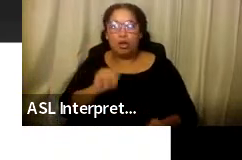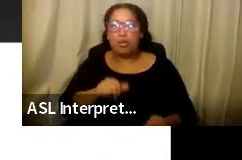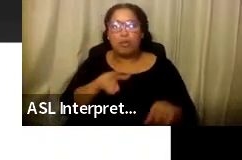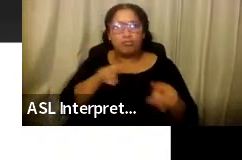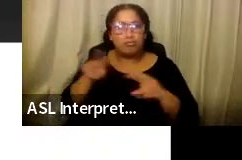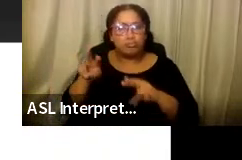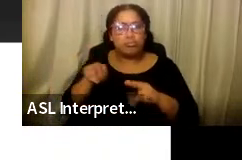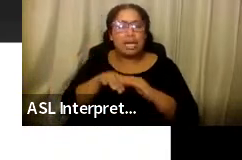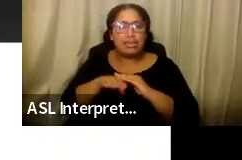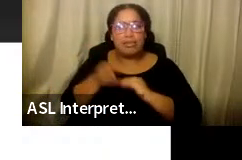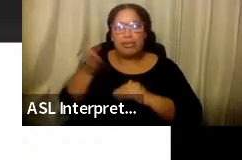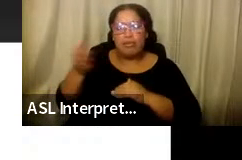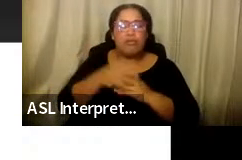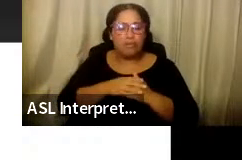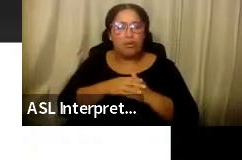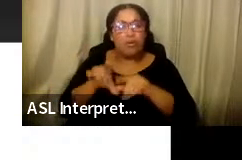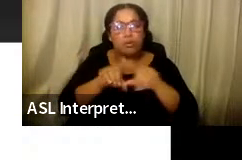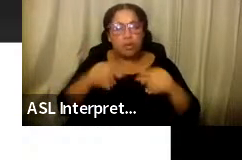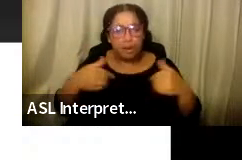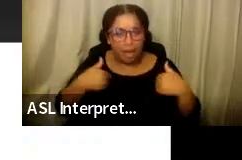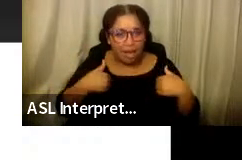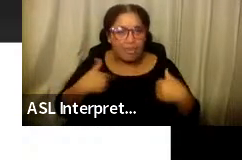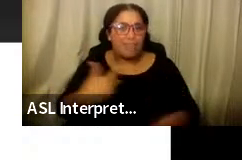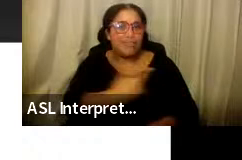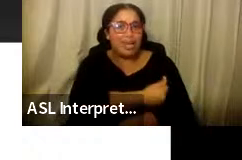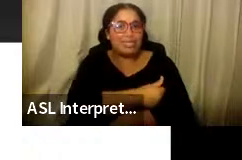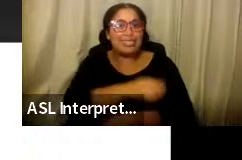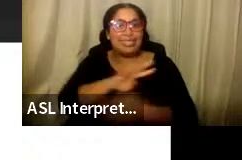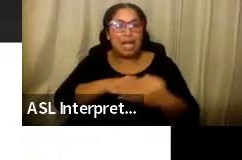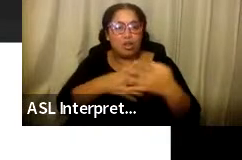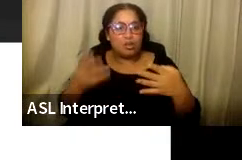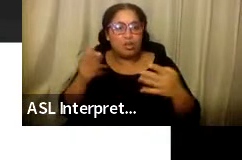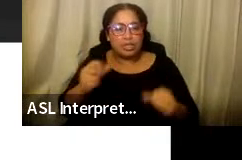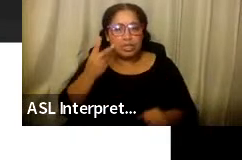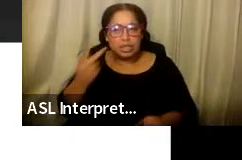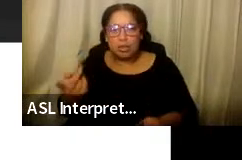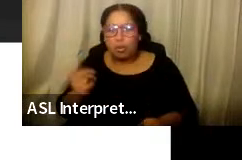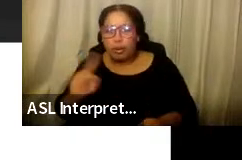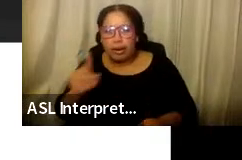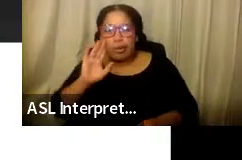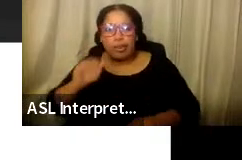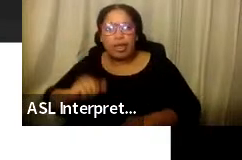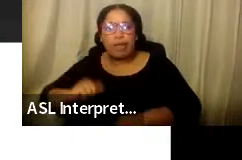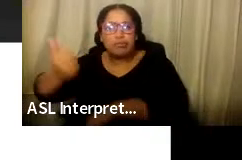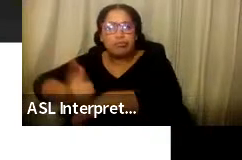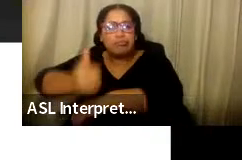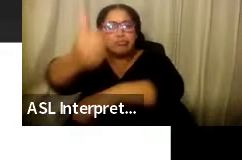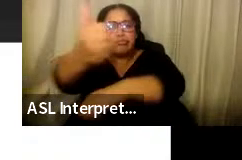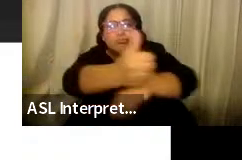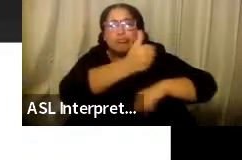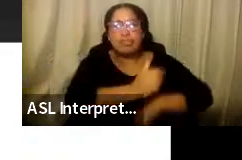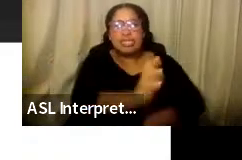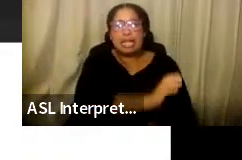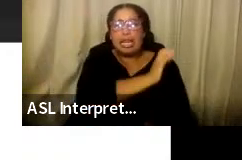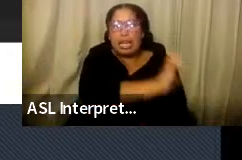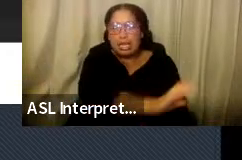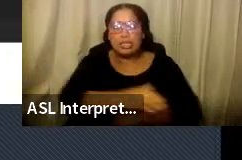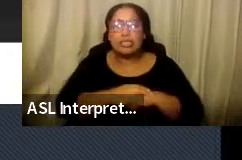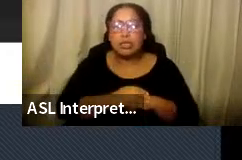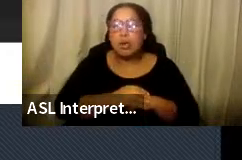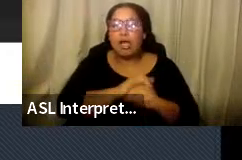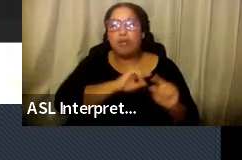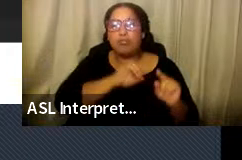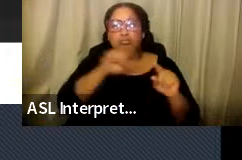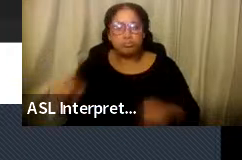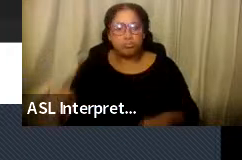access it there. And we also have our vaccination calendar, so you can see where there are scheduled vaccination clinics where people can